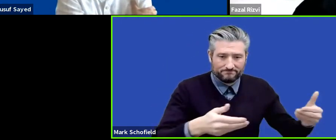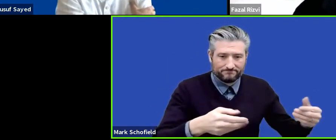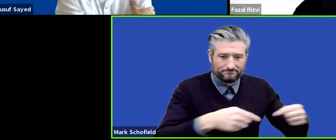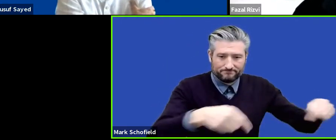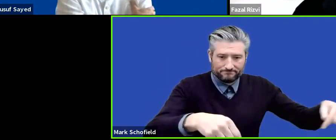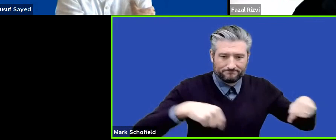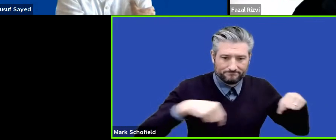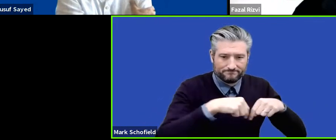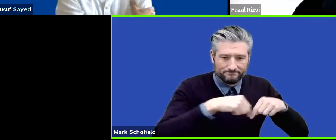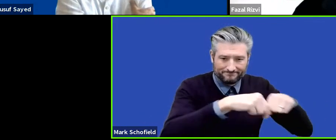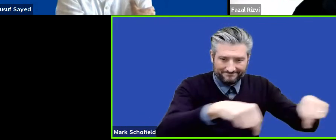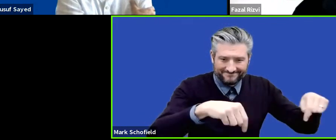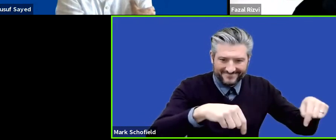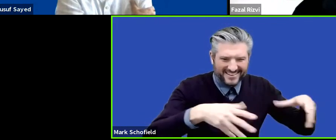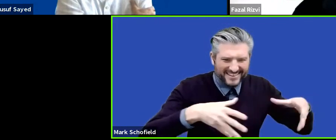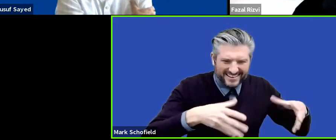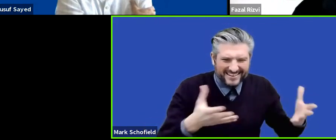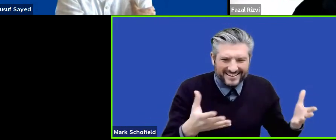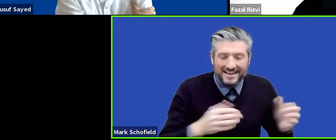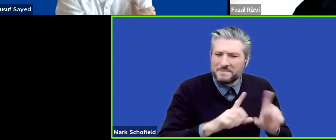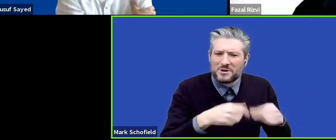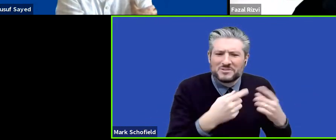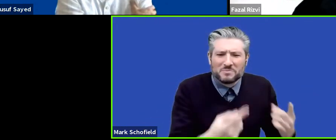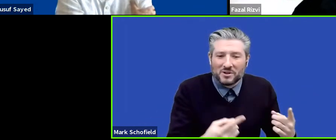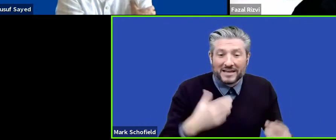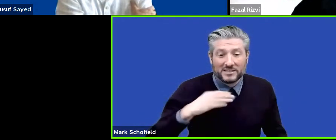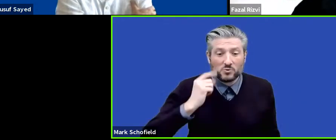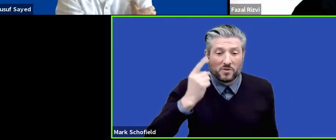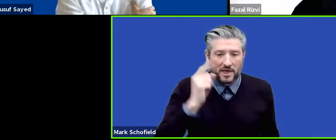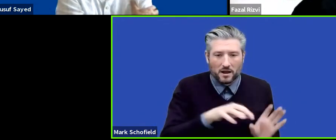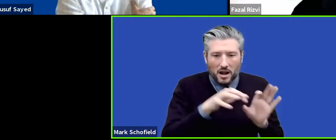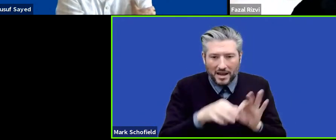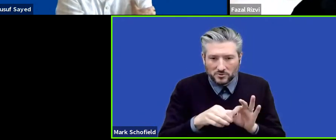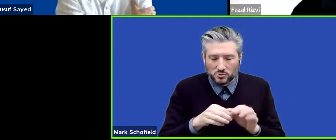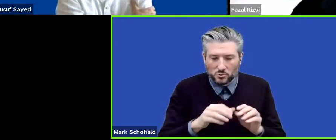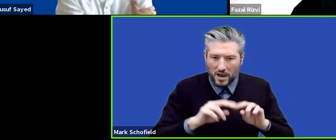have to think about housing policy. You have to think about